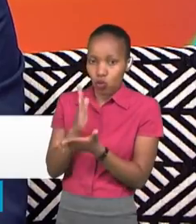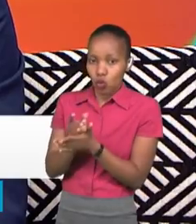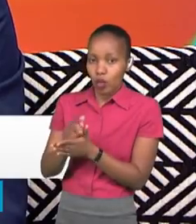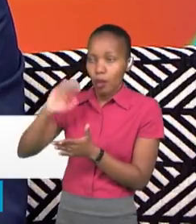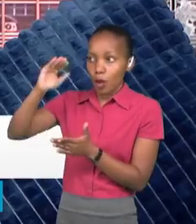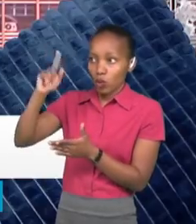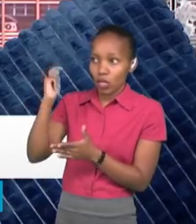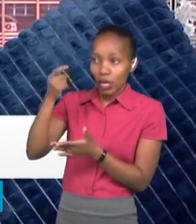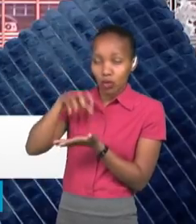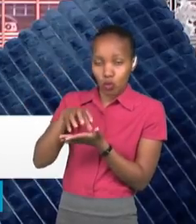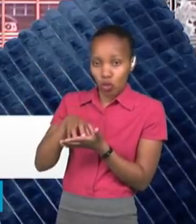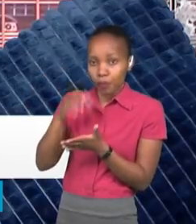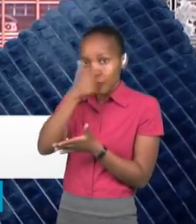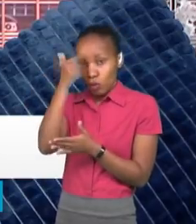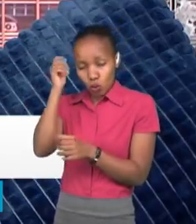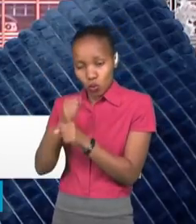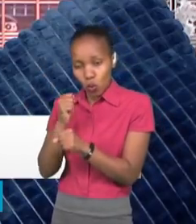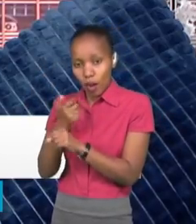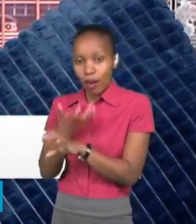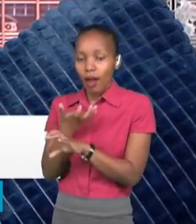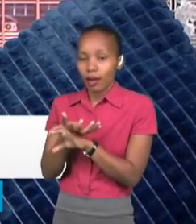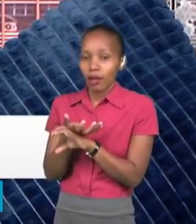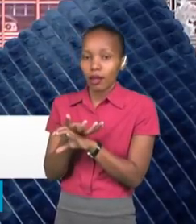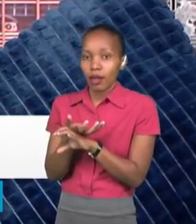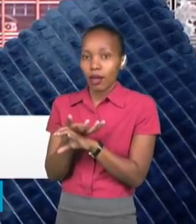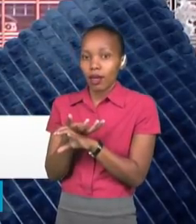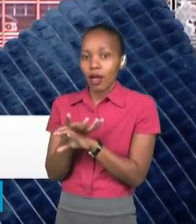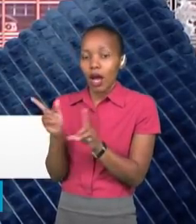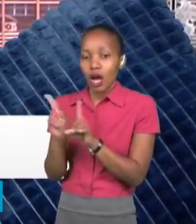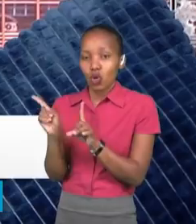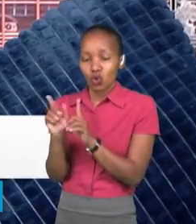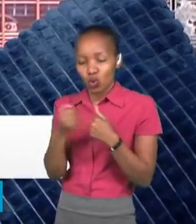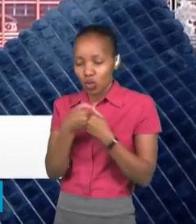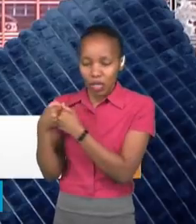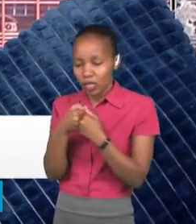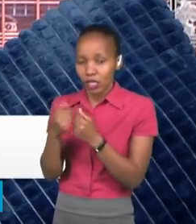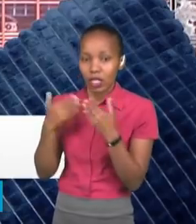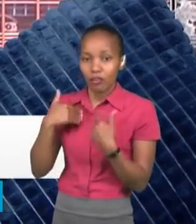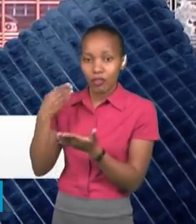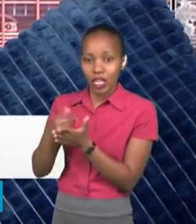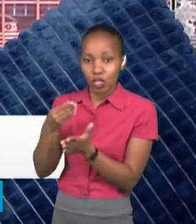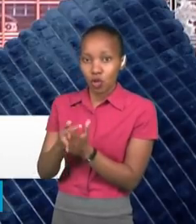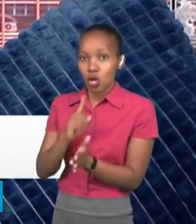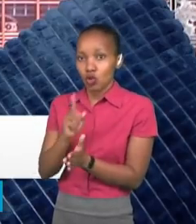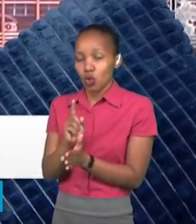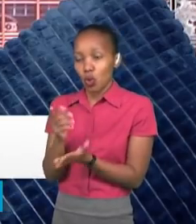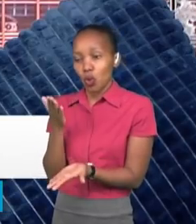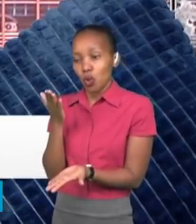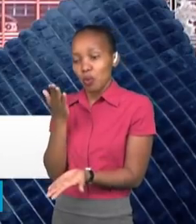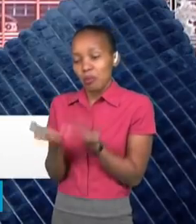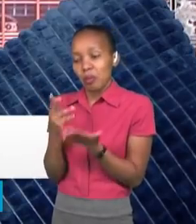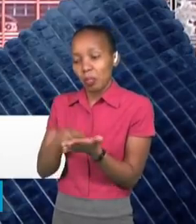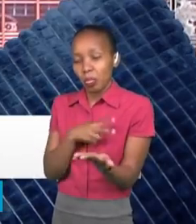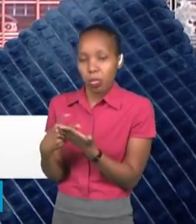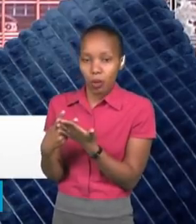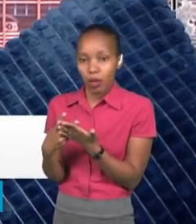situation because actually we've also struggled financially. So it's unfortunate that they had to be relegated